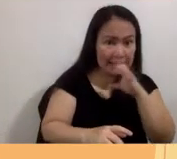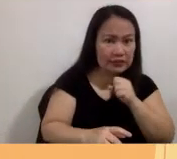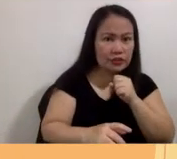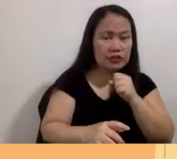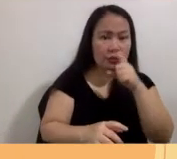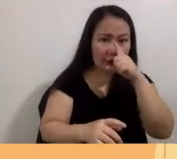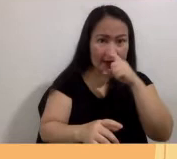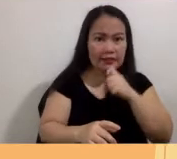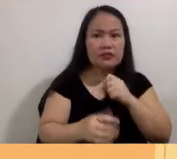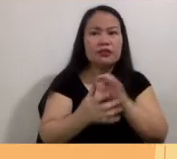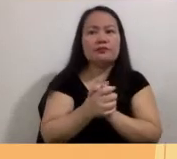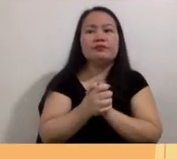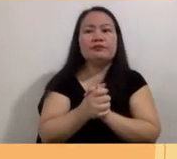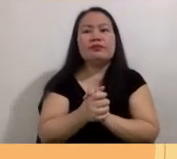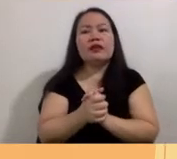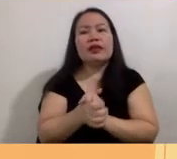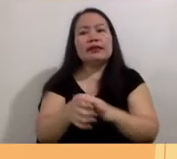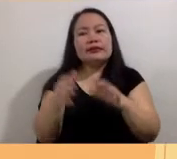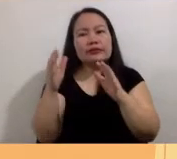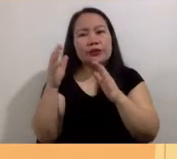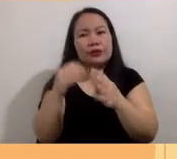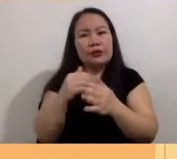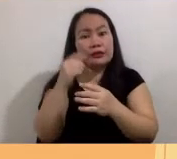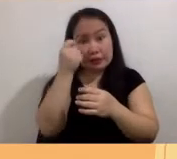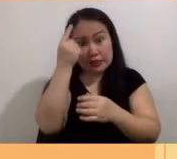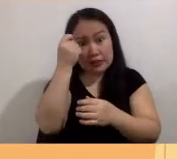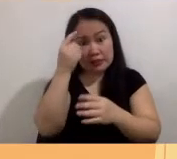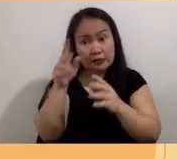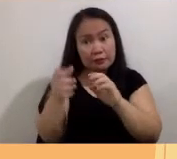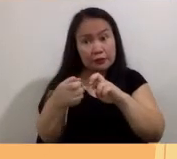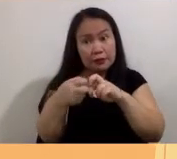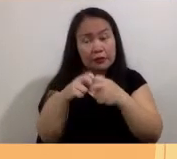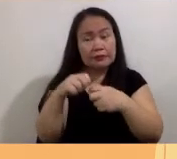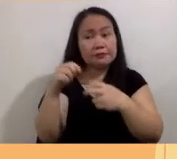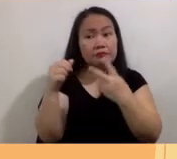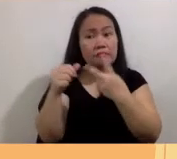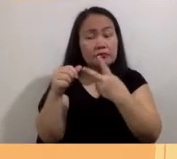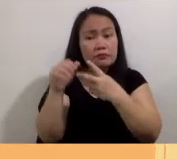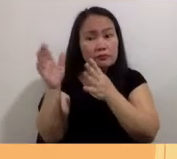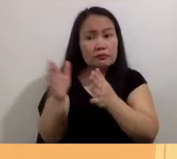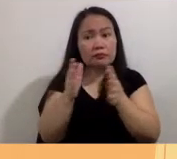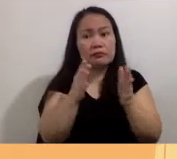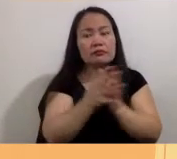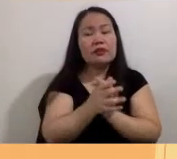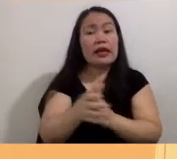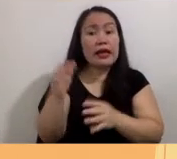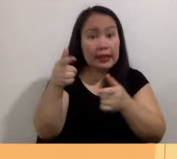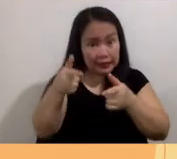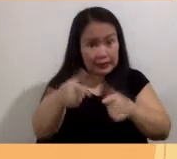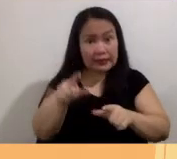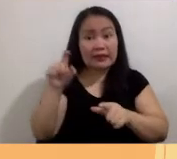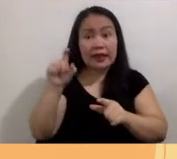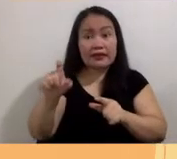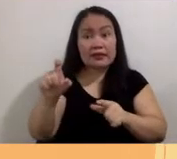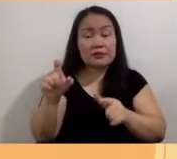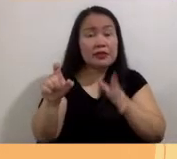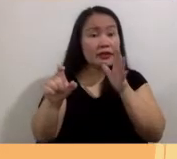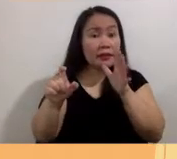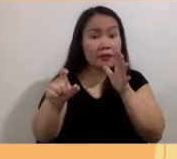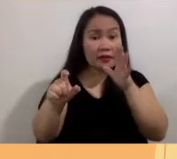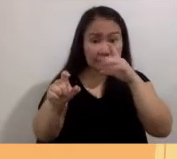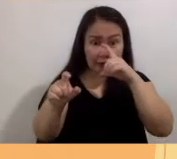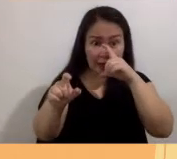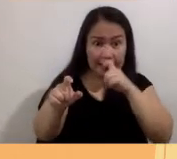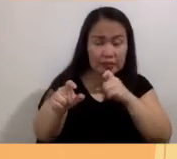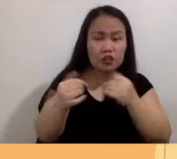Next, plan out. So, let x be the mother's age now. So, since hindi natin alam ang age ni mother,